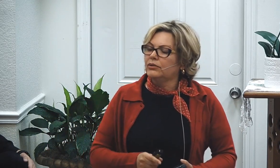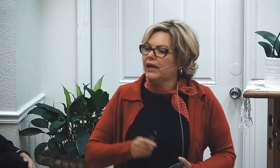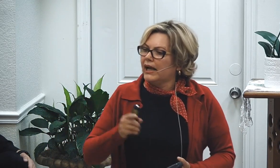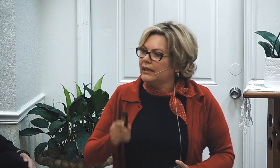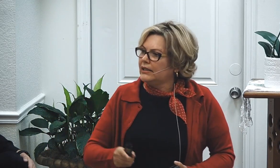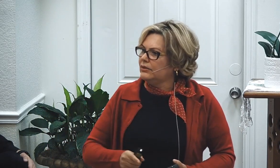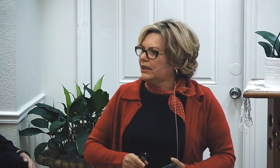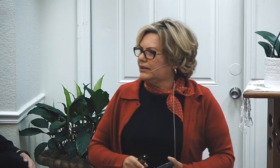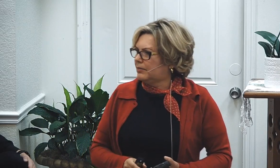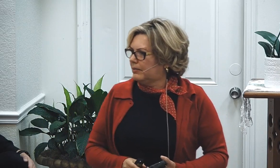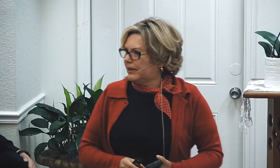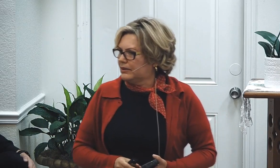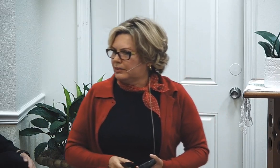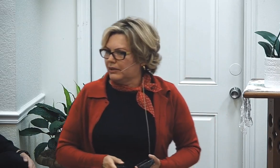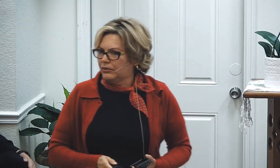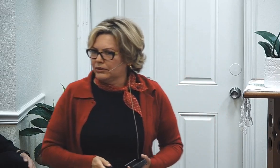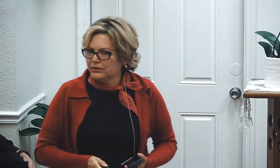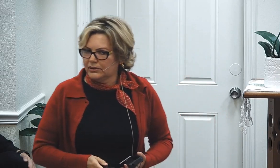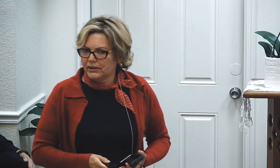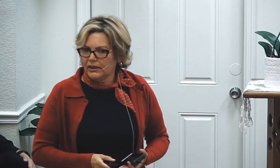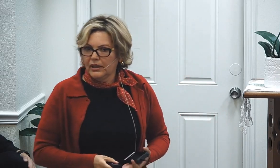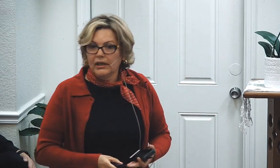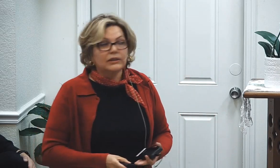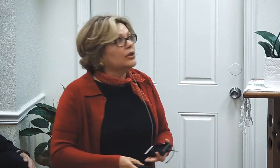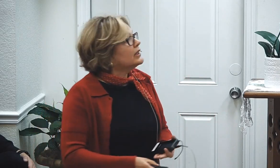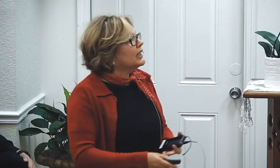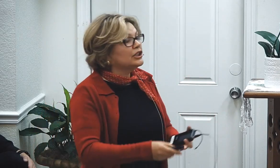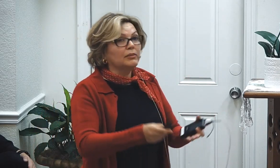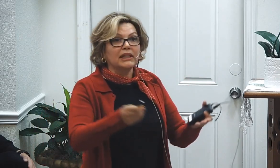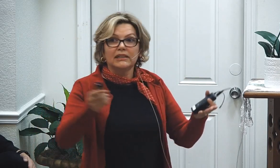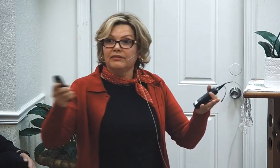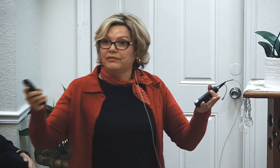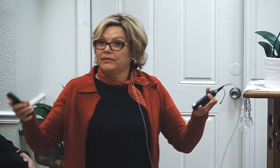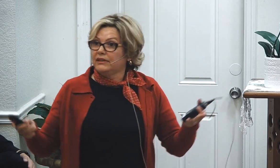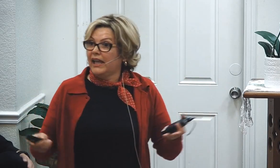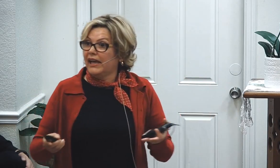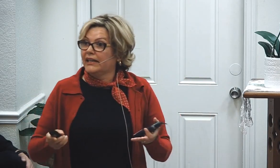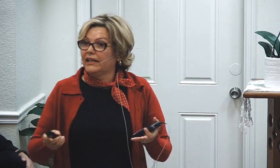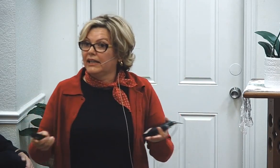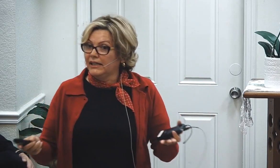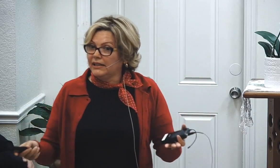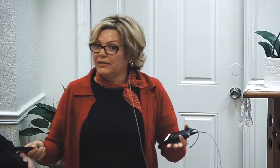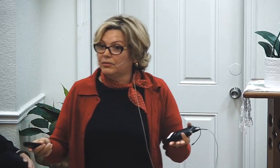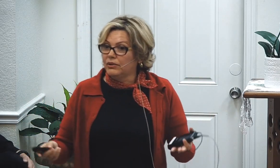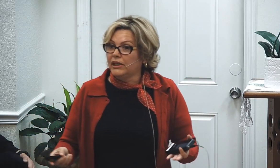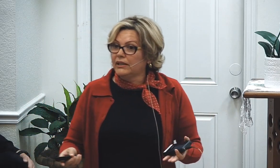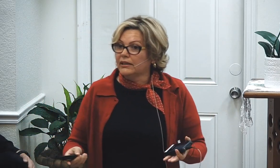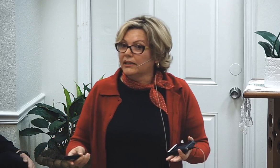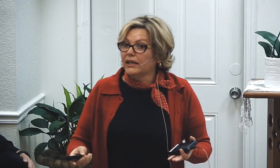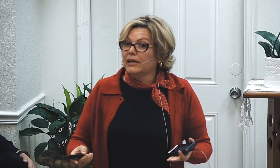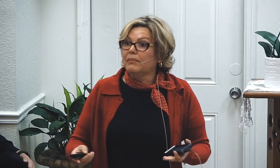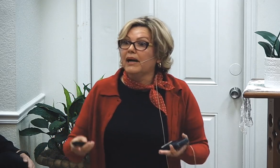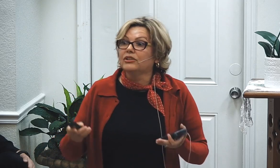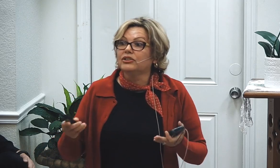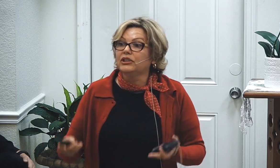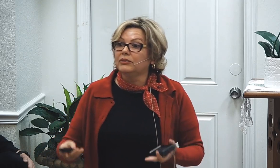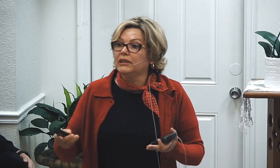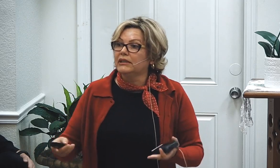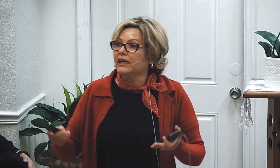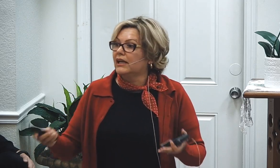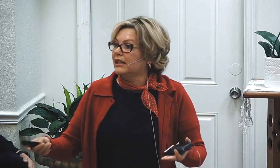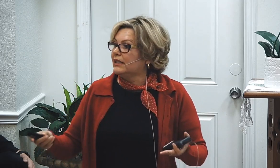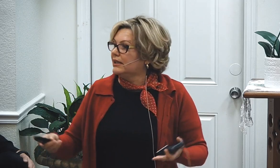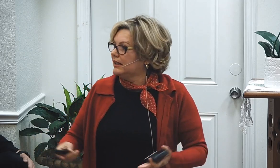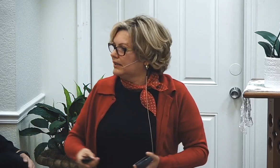one of us to live with him in this wonderful place, and he's preparing for us. If you find this